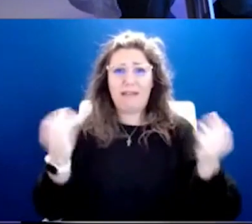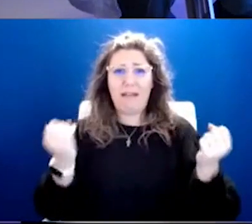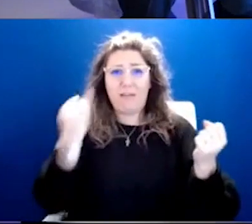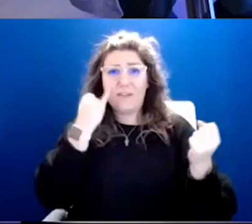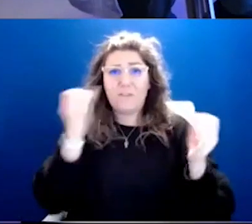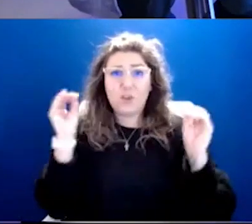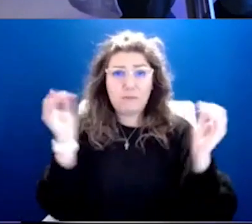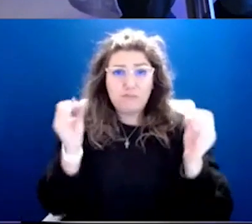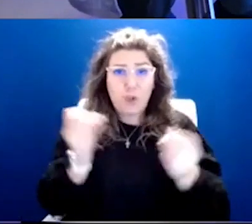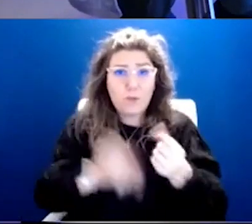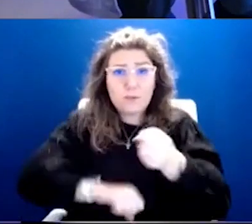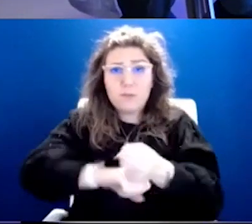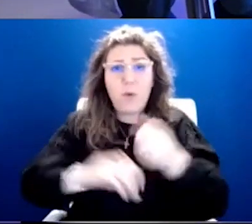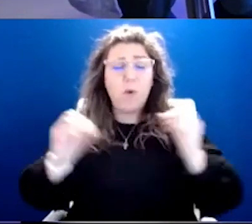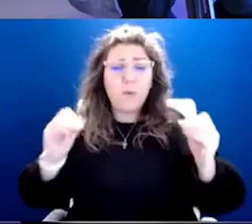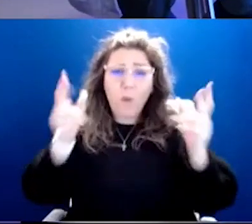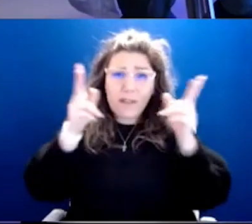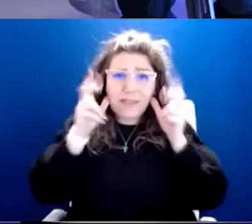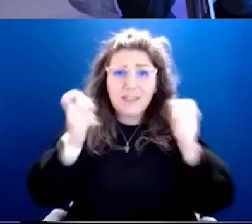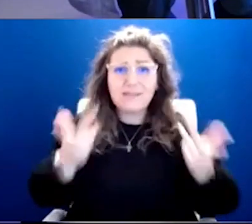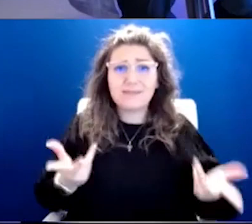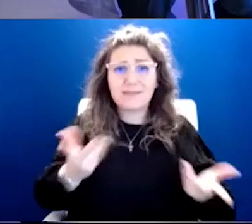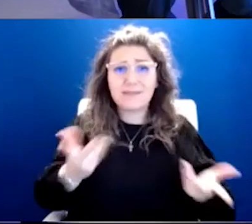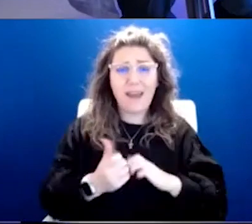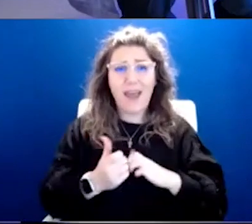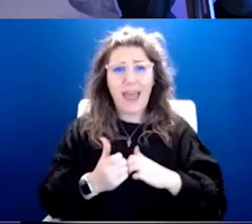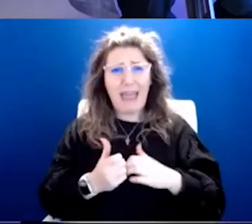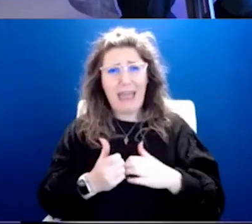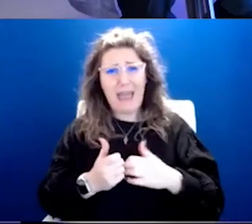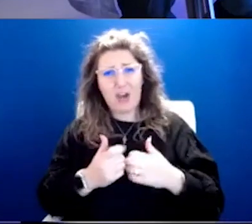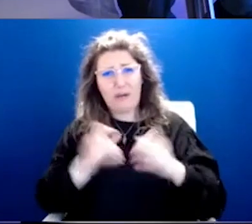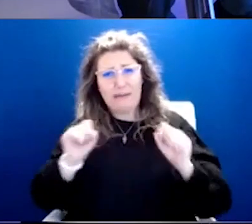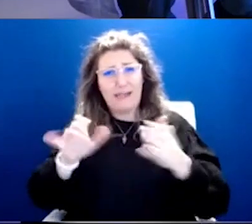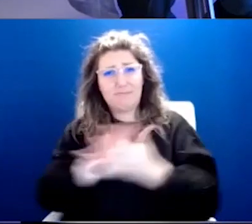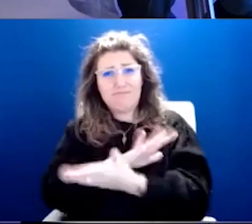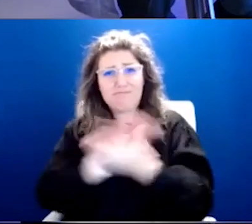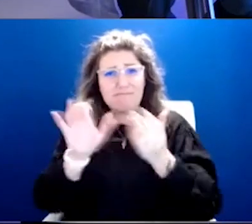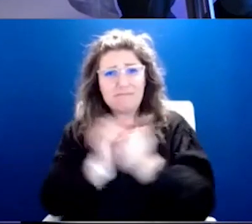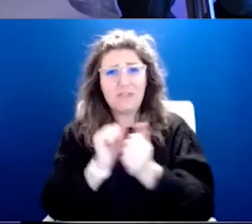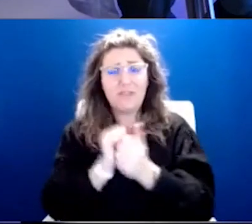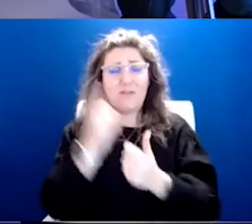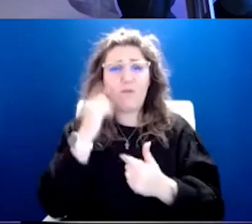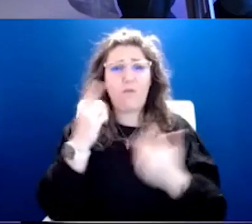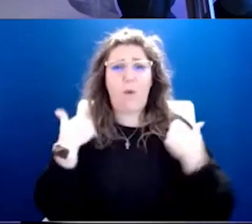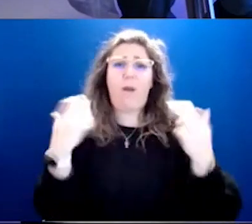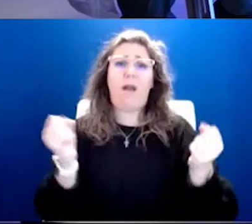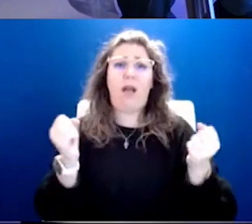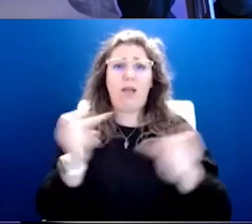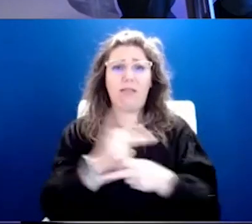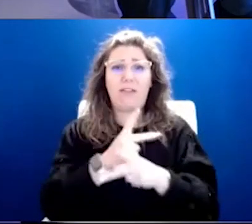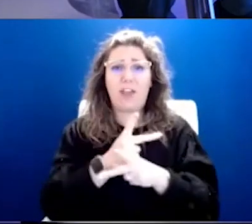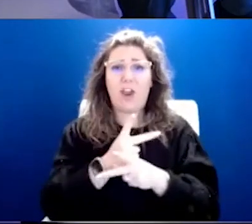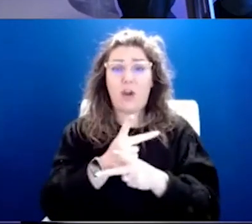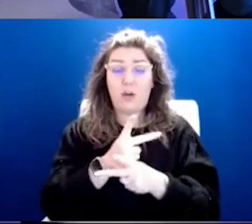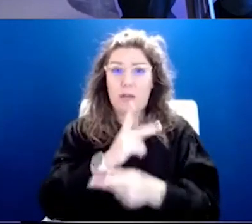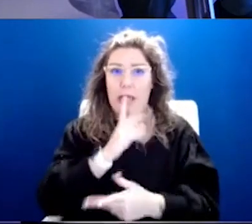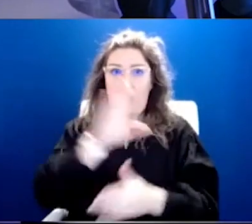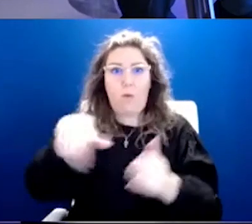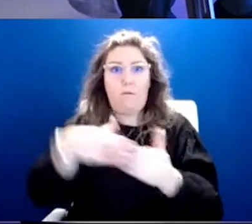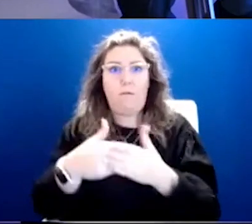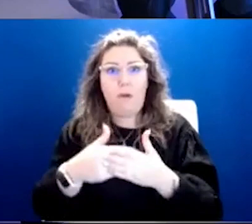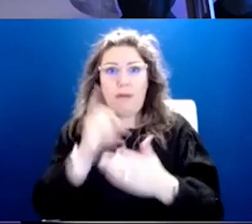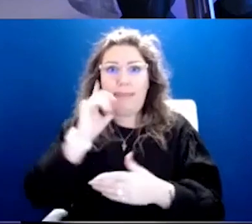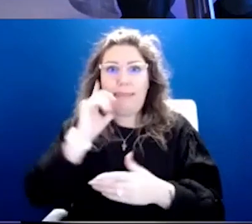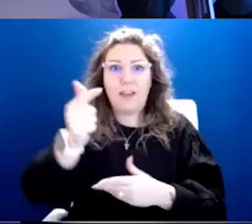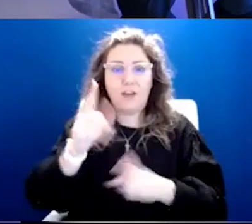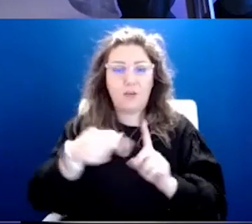one's listening? And how damaging could this be for healthcare overall down the road, certainly when it comes to workers? Yeah, I mean,